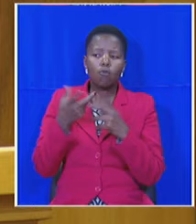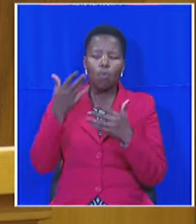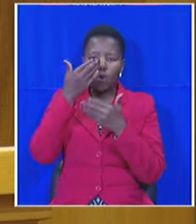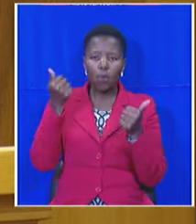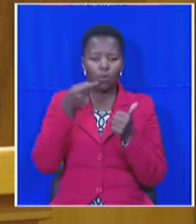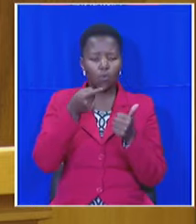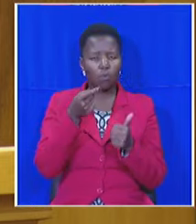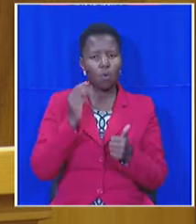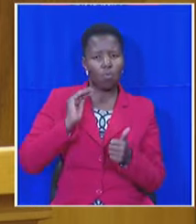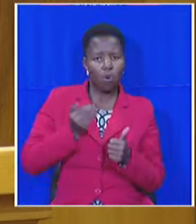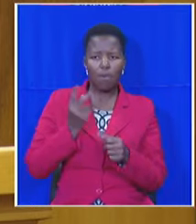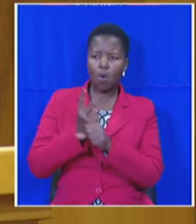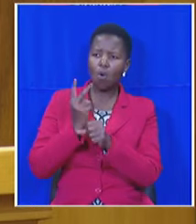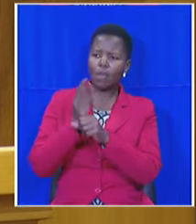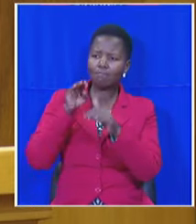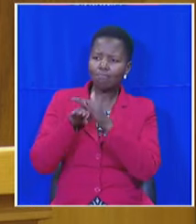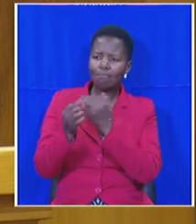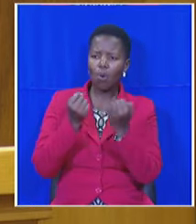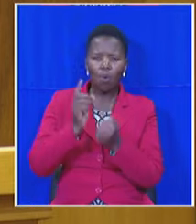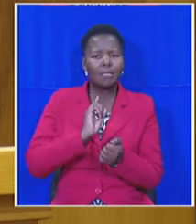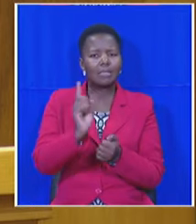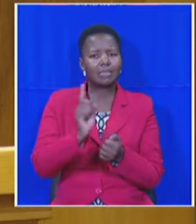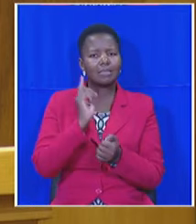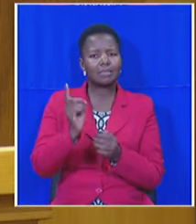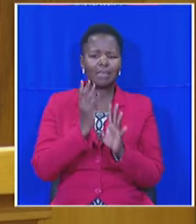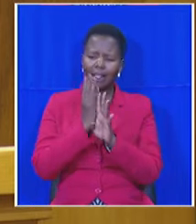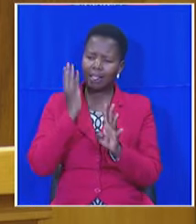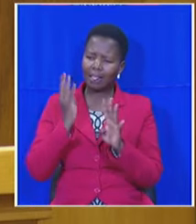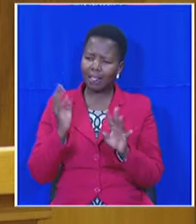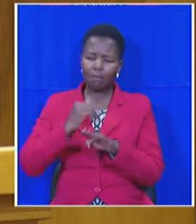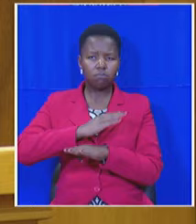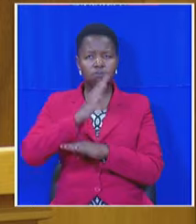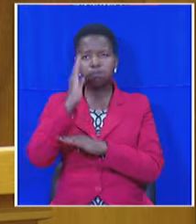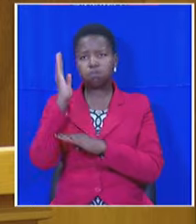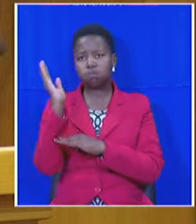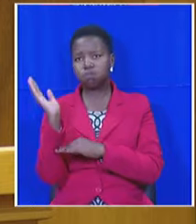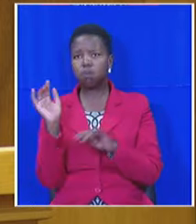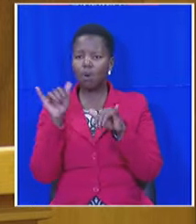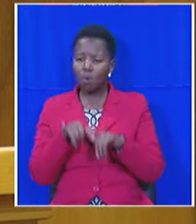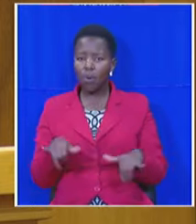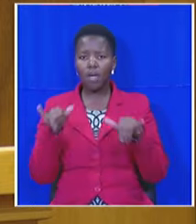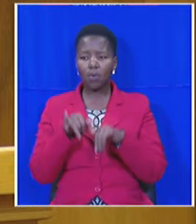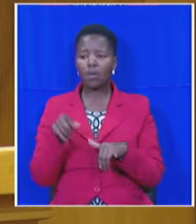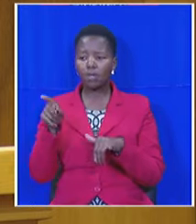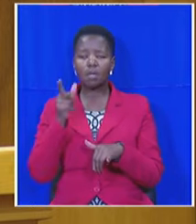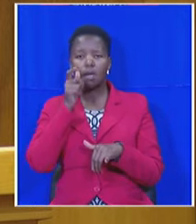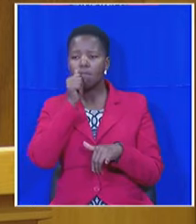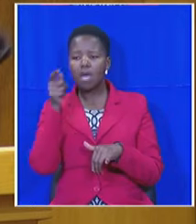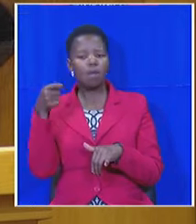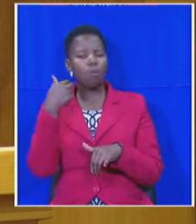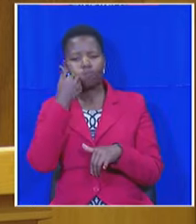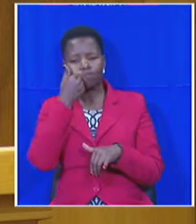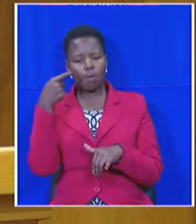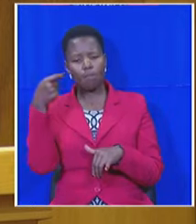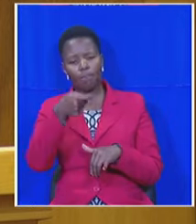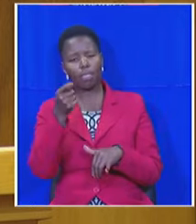go repeatedly to these courts. There are long queues and spend a hell of a lot of time there. Often men, for not wanting to pay maintenance,